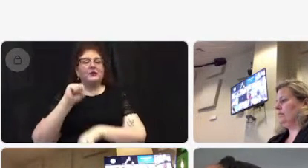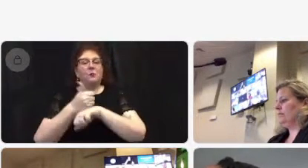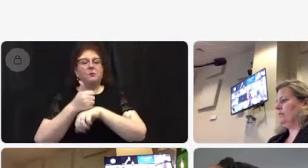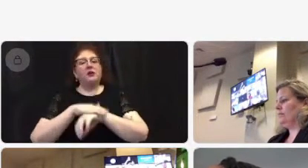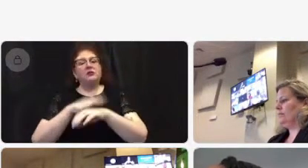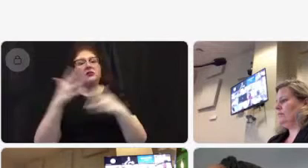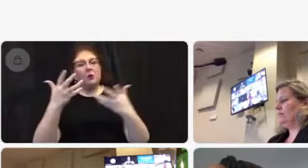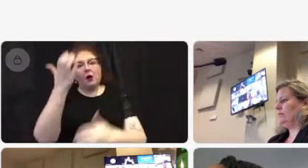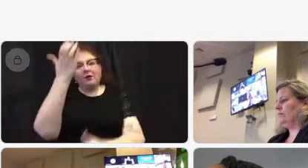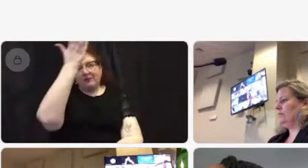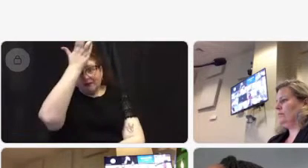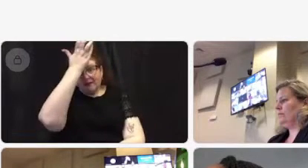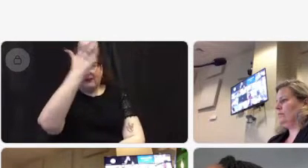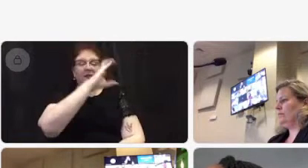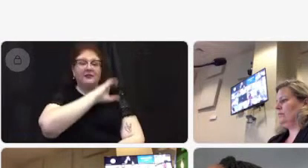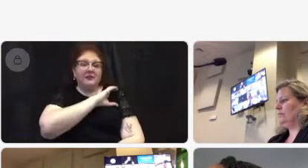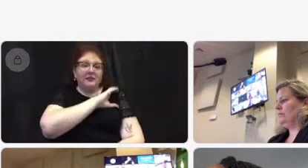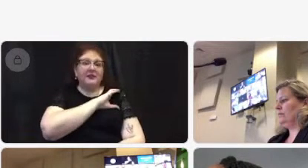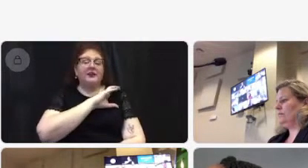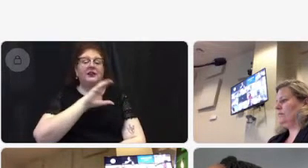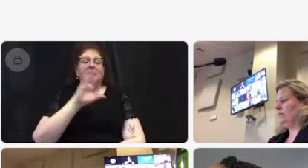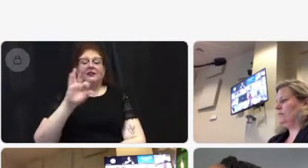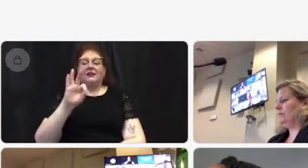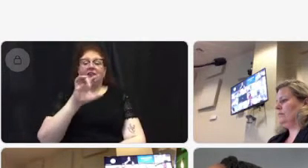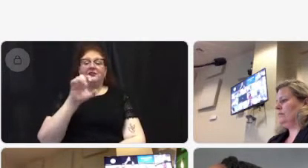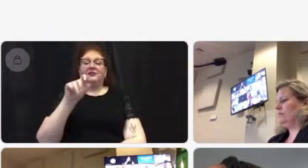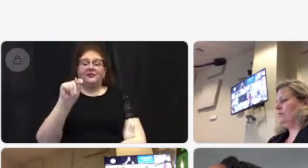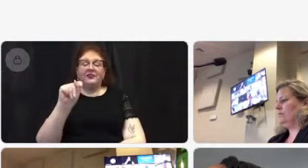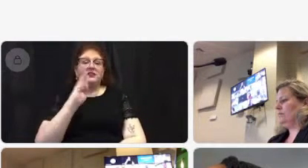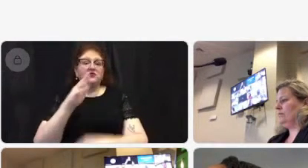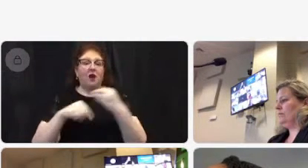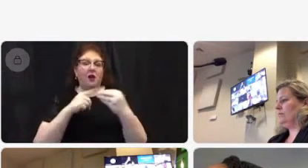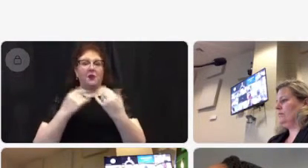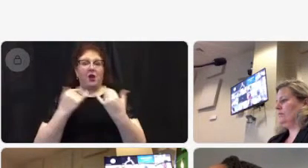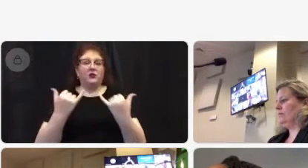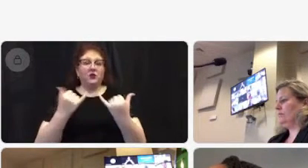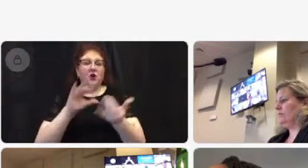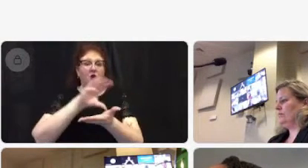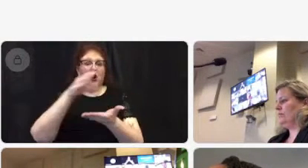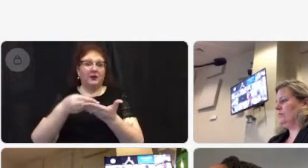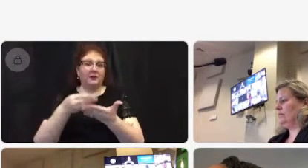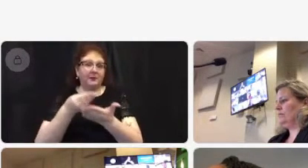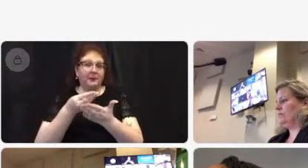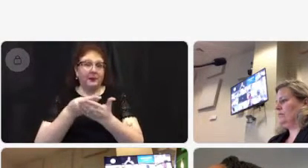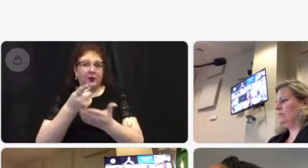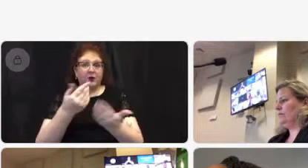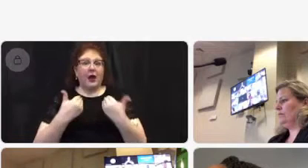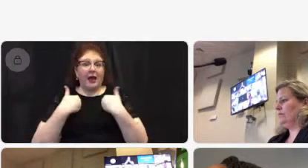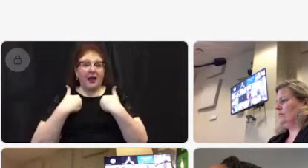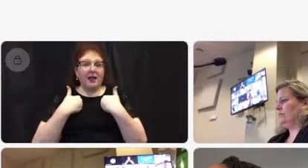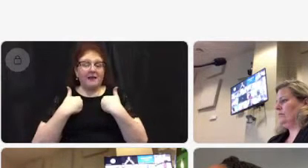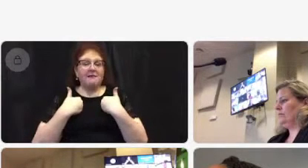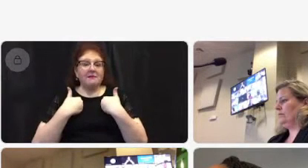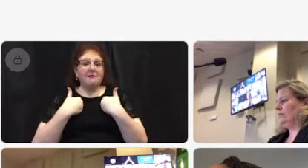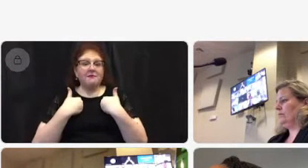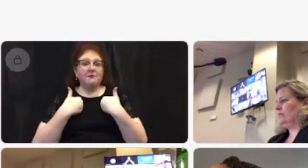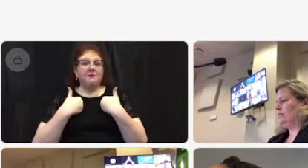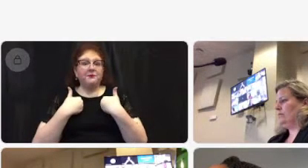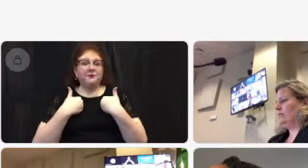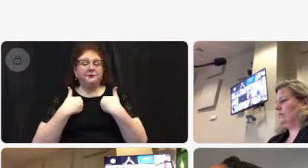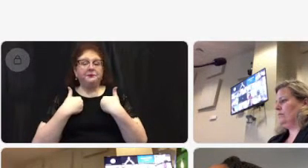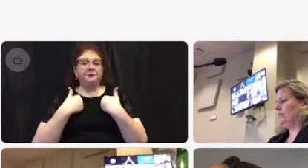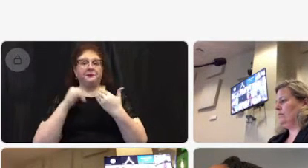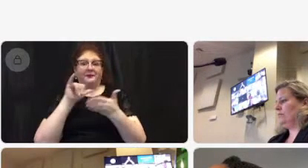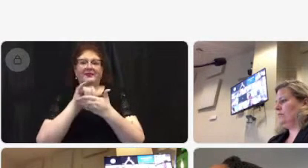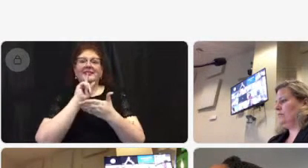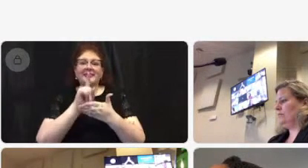chief, and fleet, the current dollars that you have are currently in order, and this